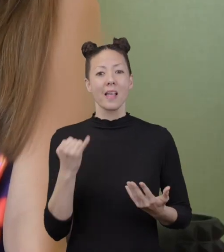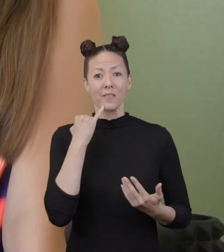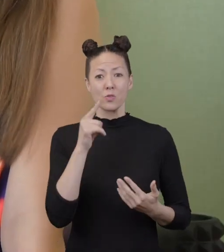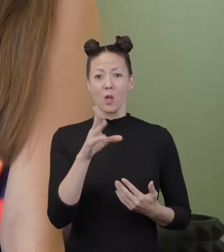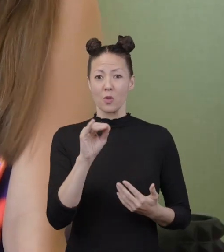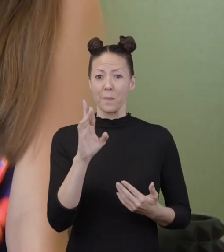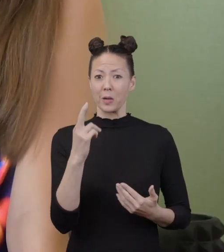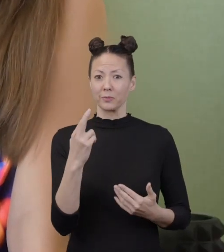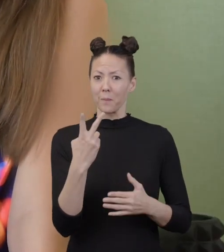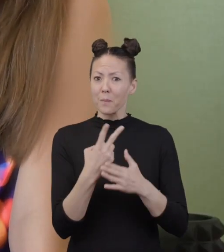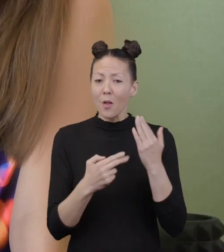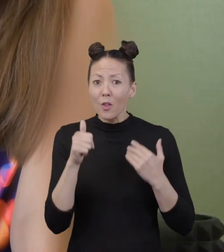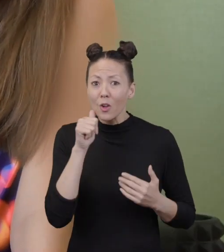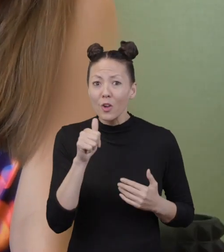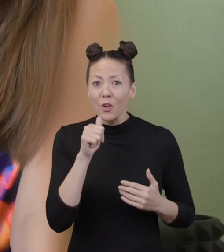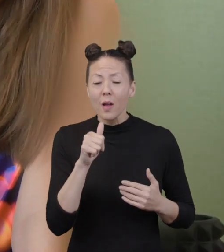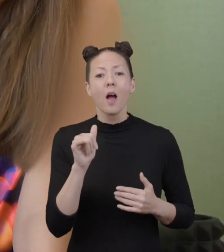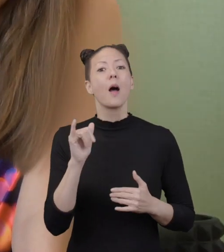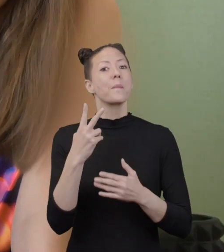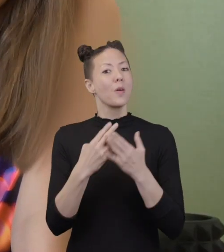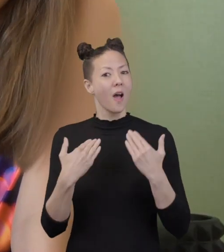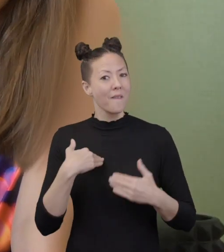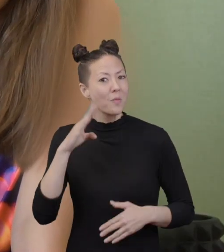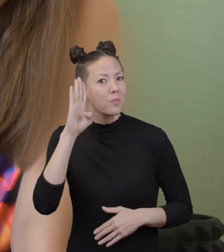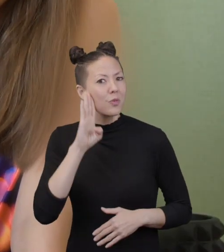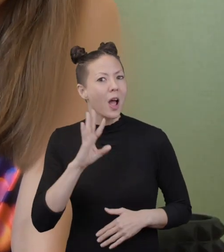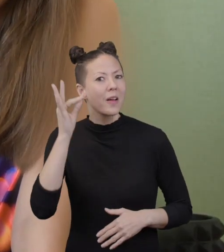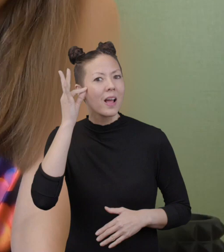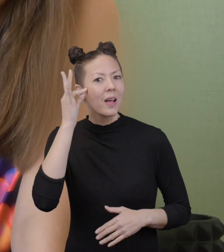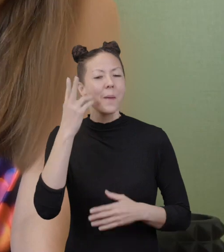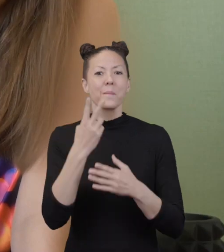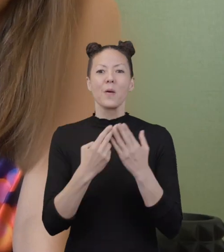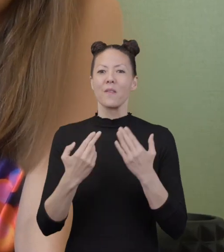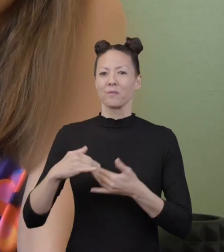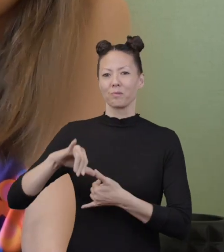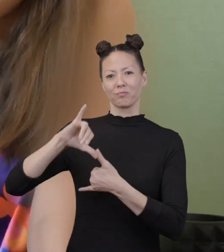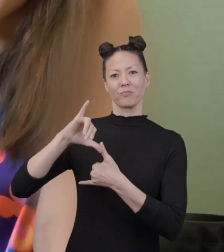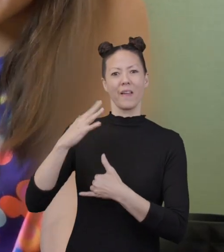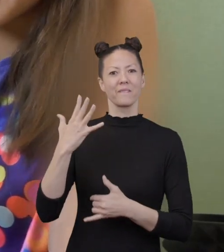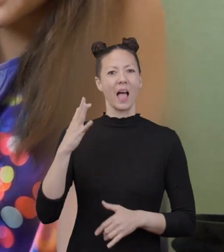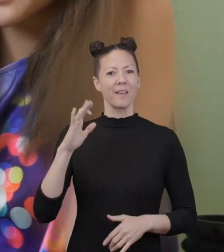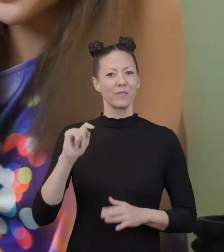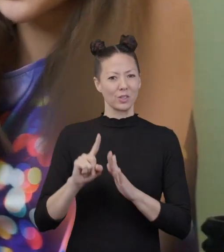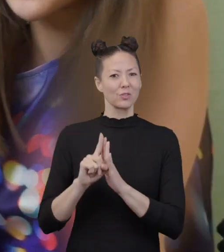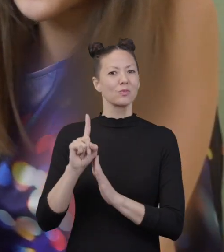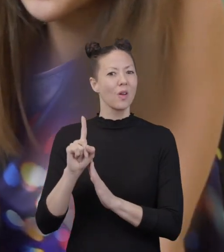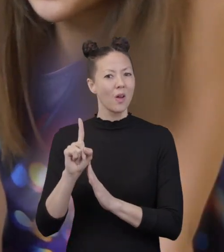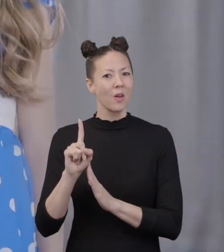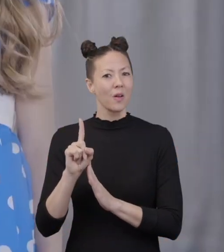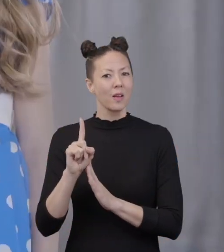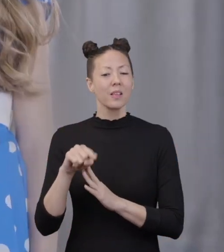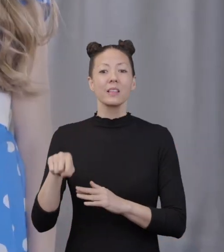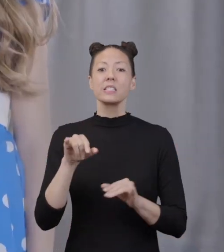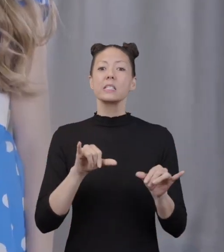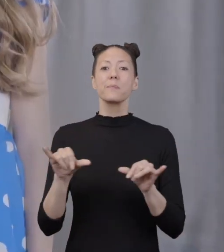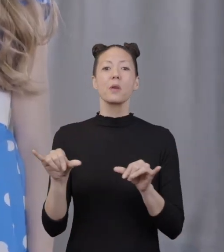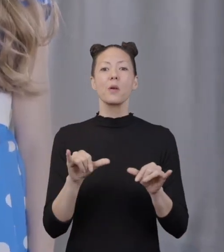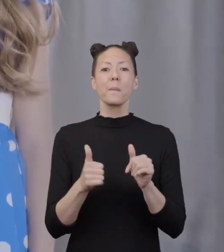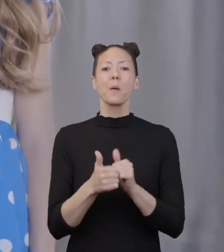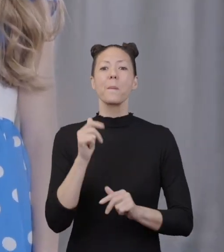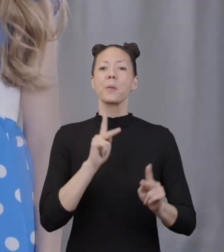best friend are both girls, both have brown hair, and are both 5 feet tall, those are